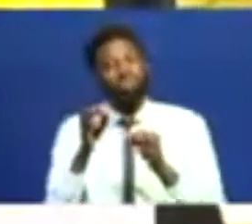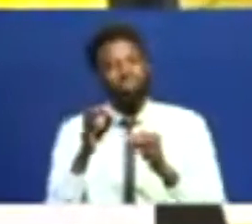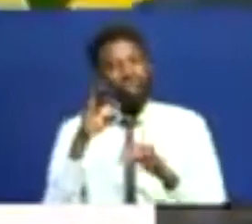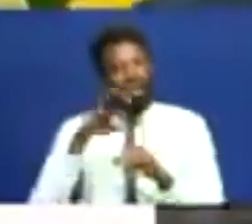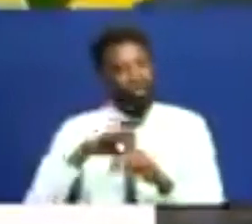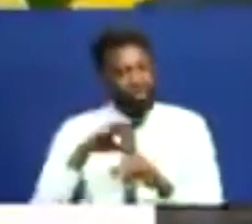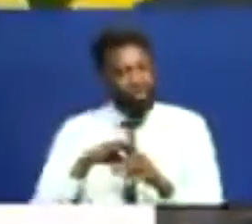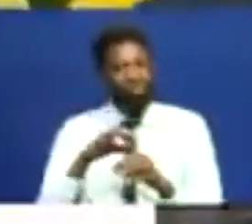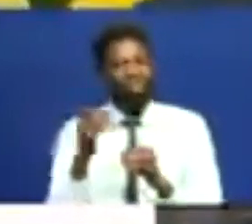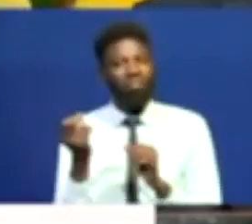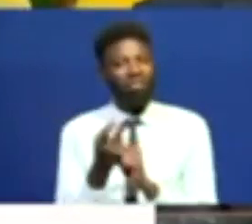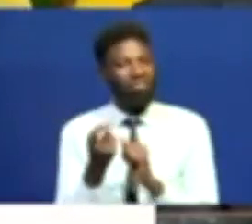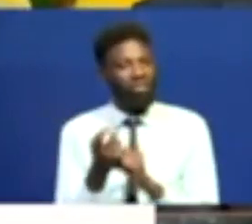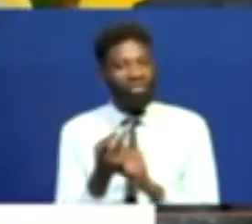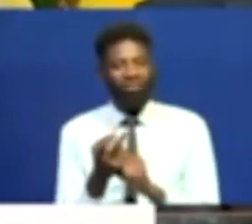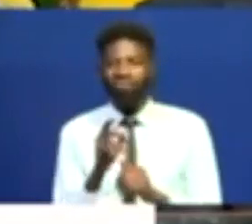party. This is the time.